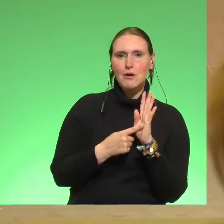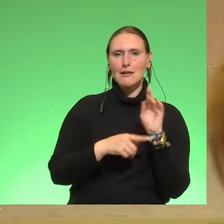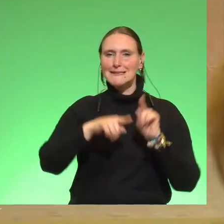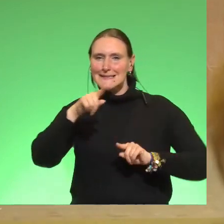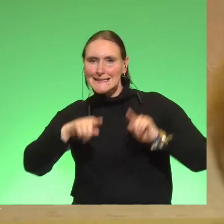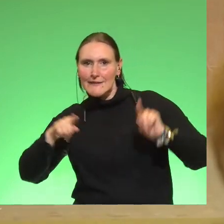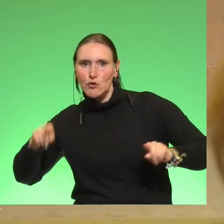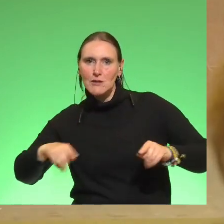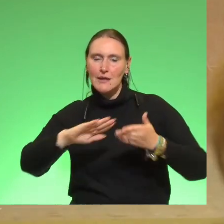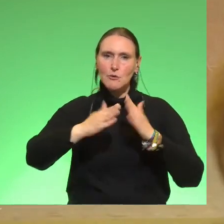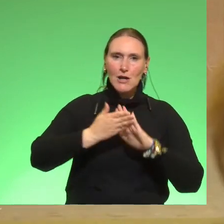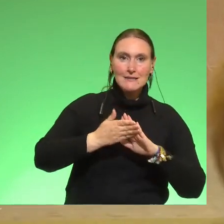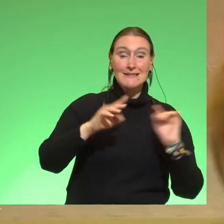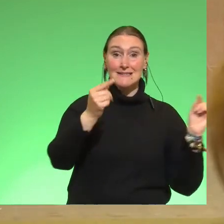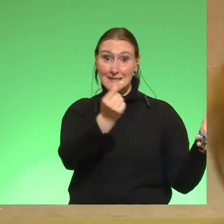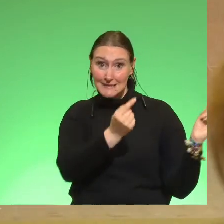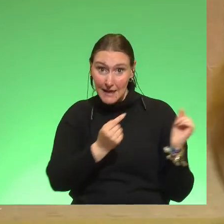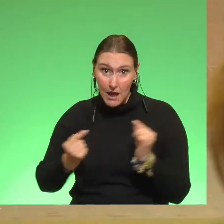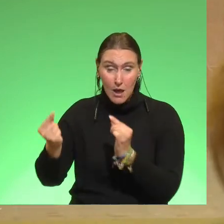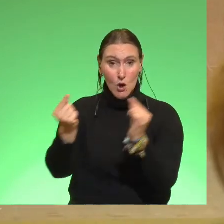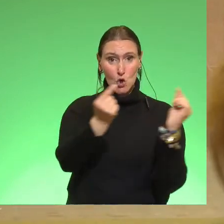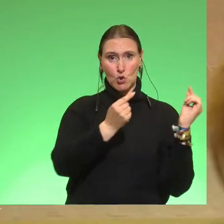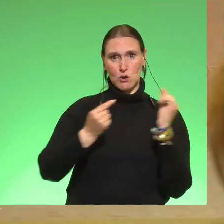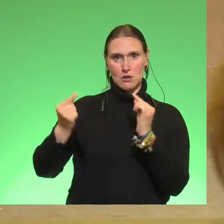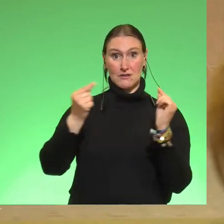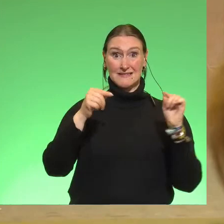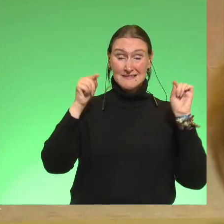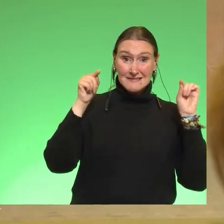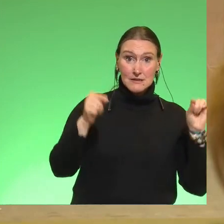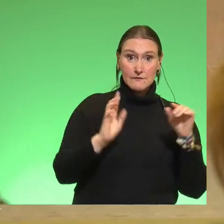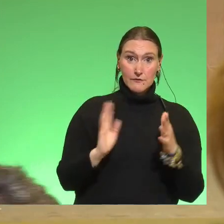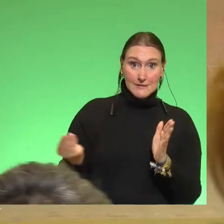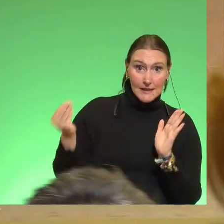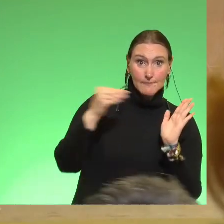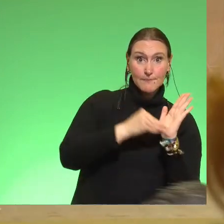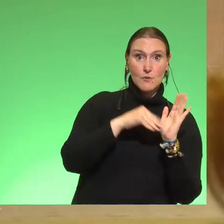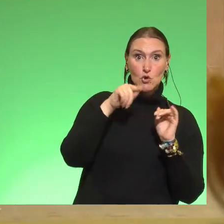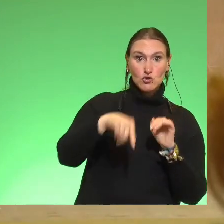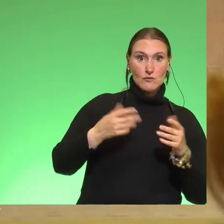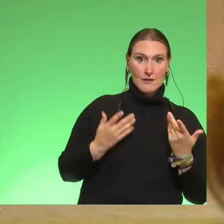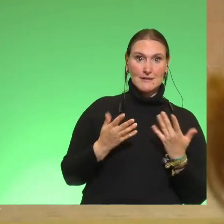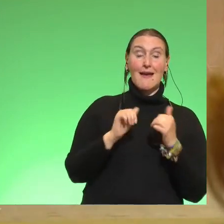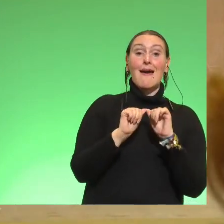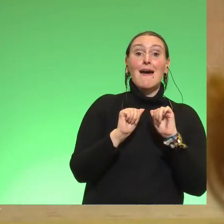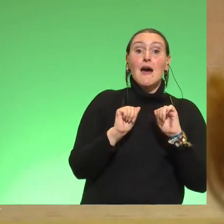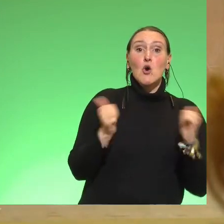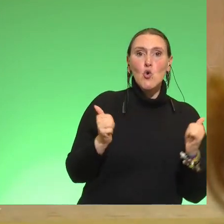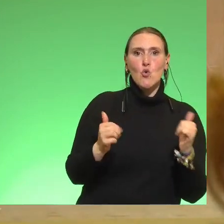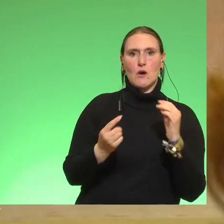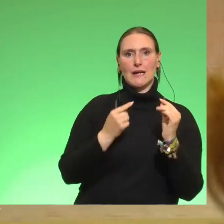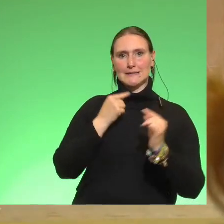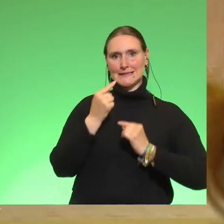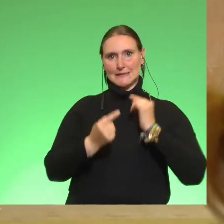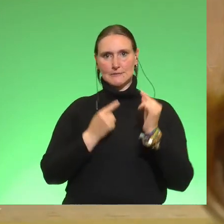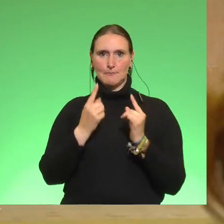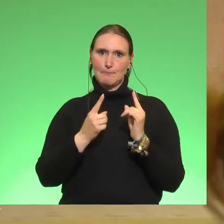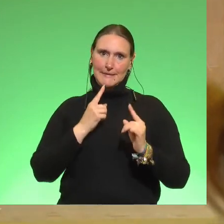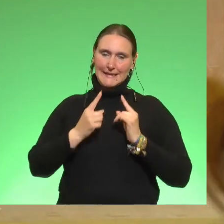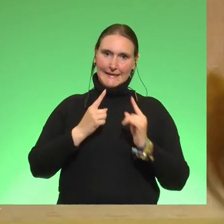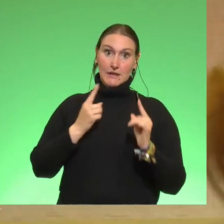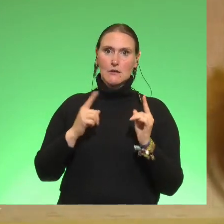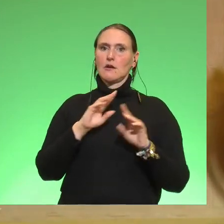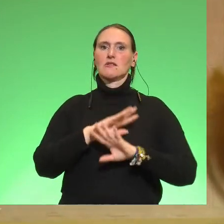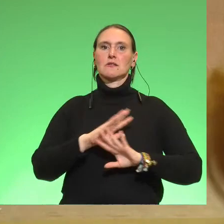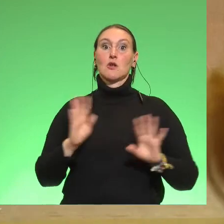dialogue is installed through the act of speaking, not through a framework in which you are